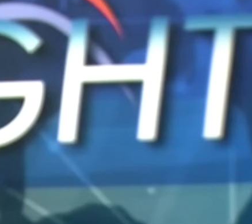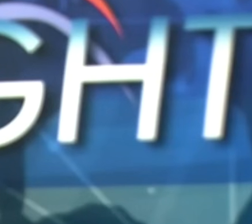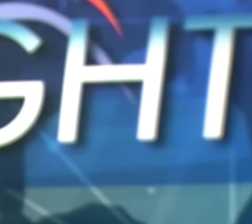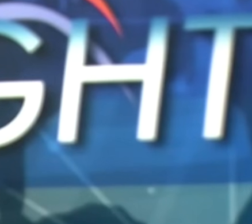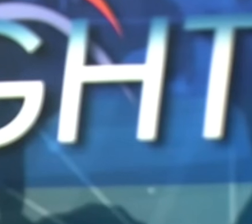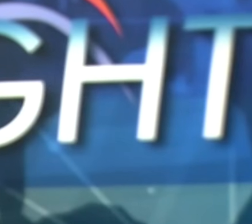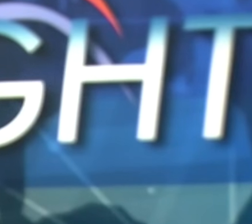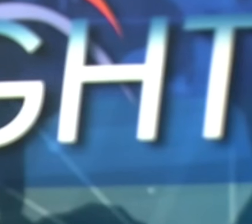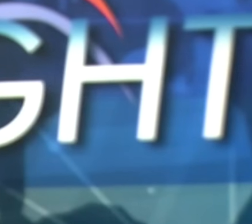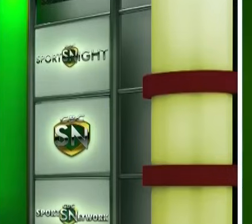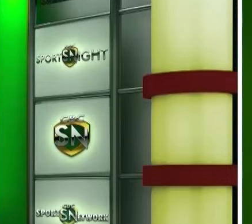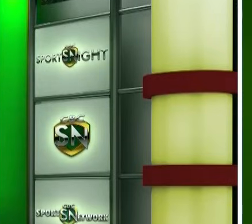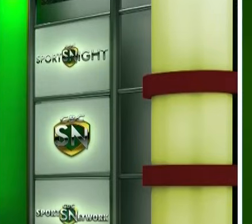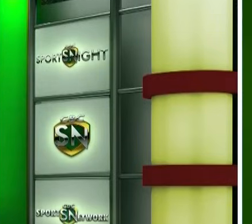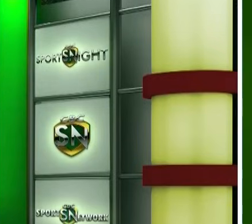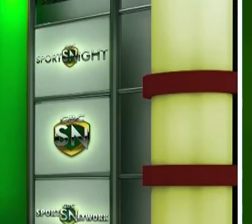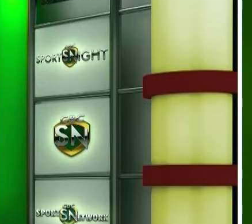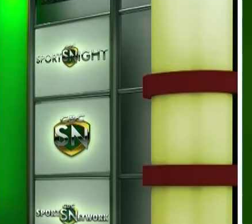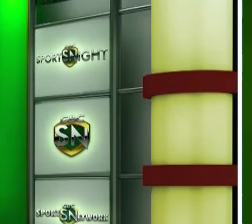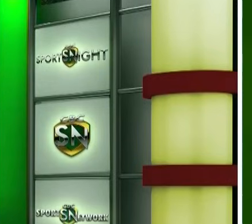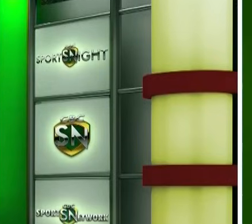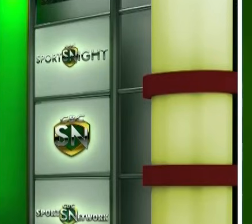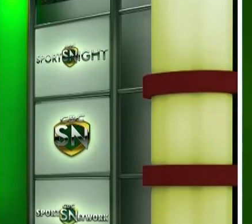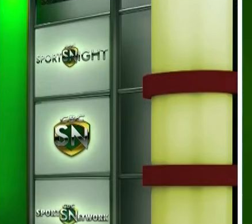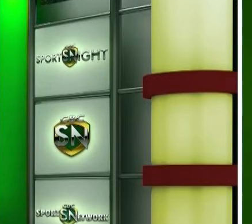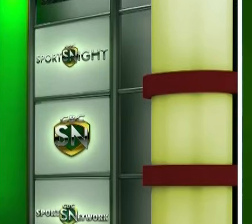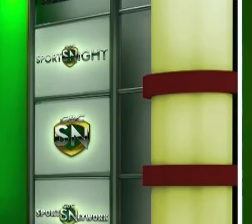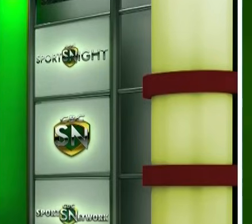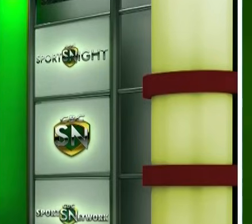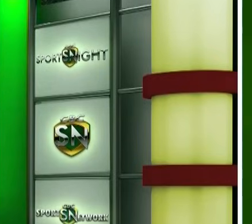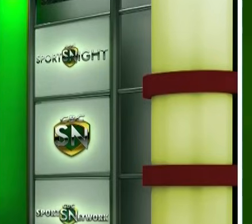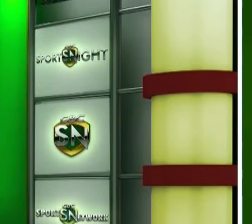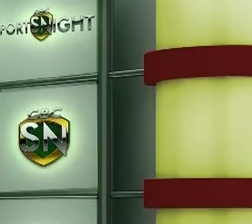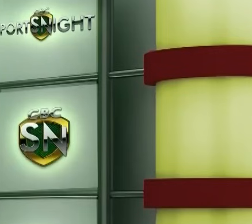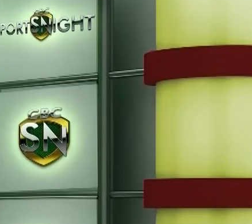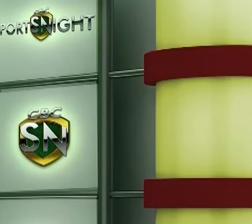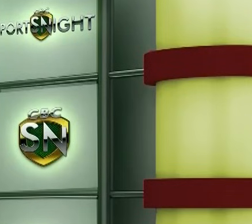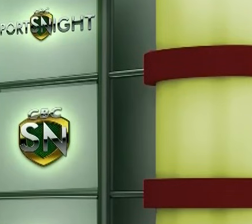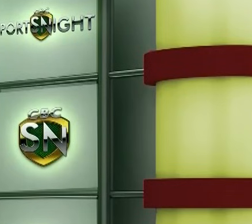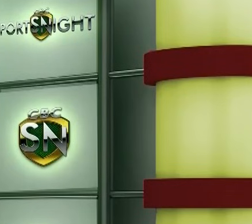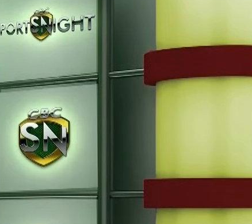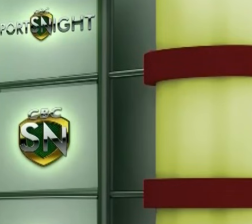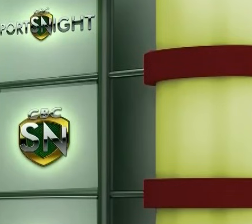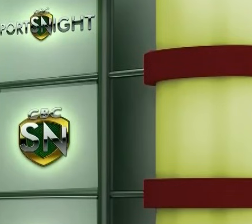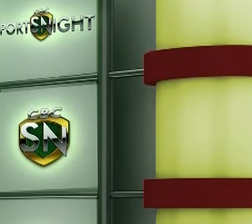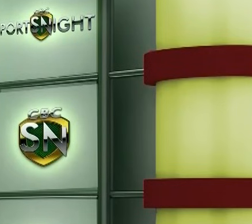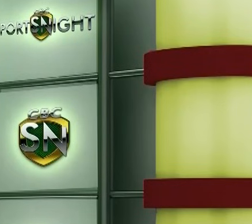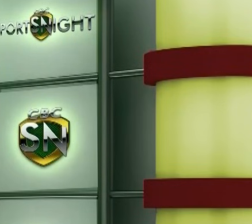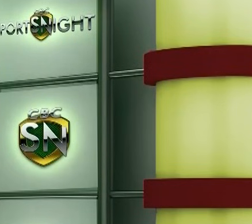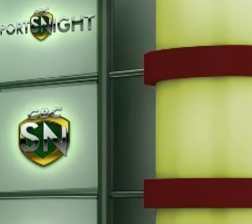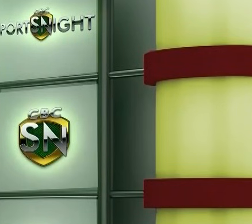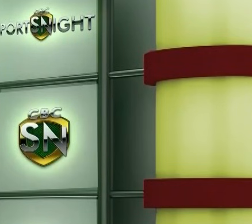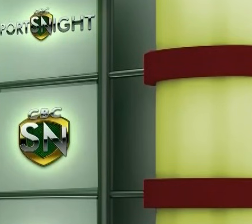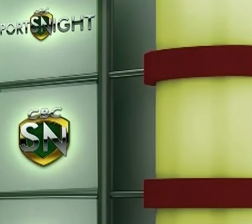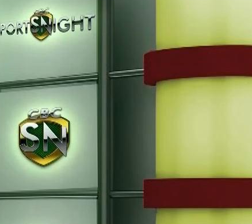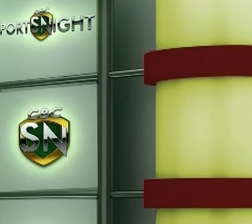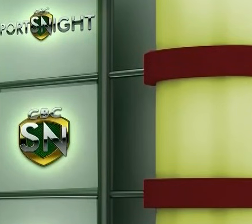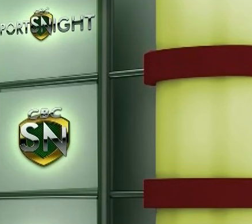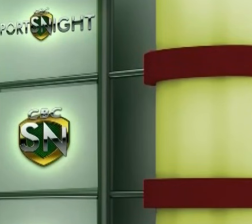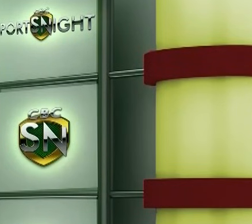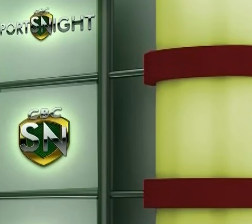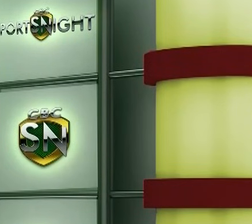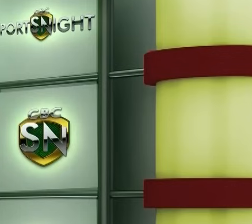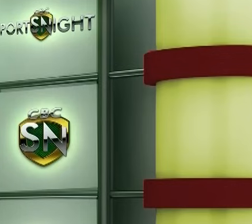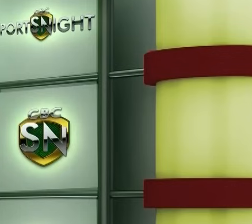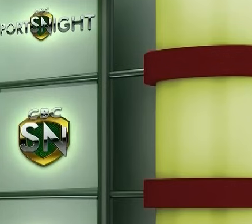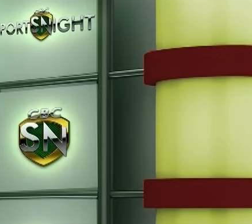Let's head back over to the sports studio for the second half in sports. Mark. Thank you very much. There is a new Chief Executive Officer of the